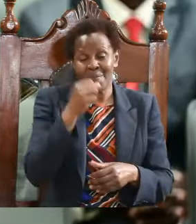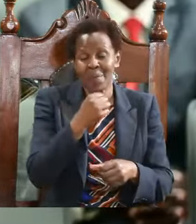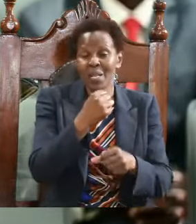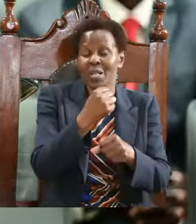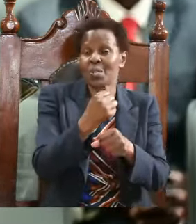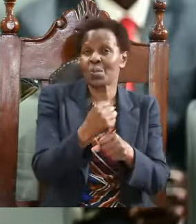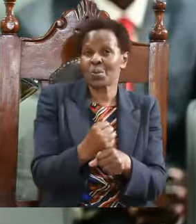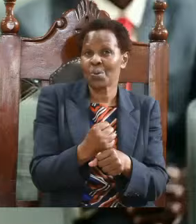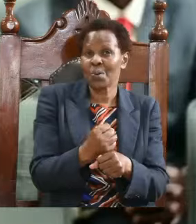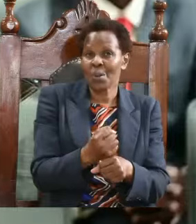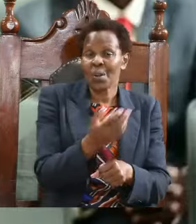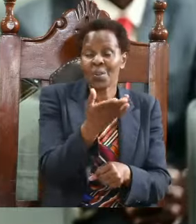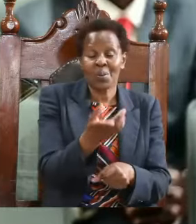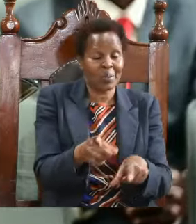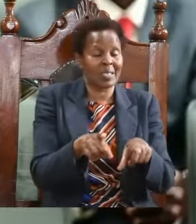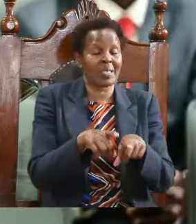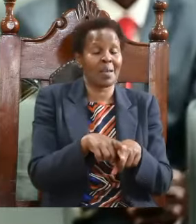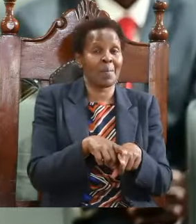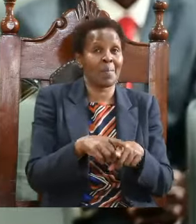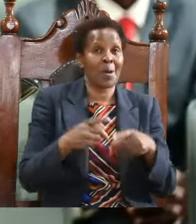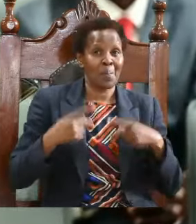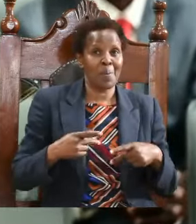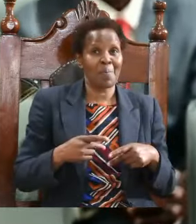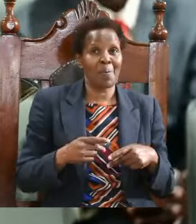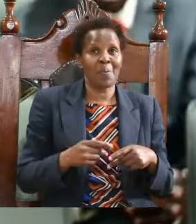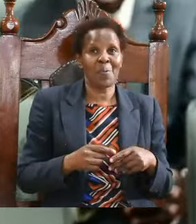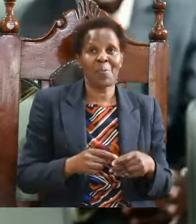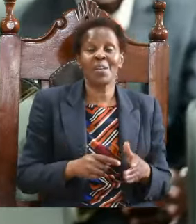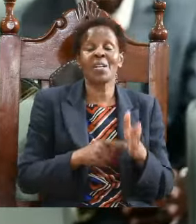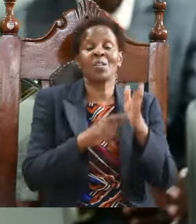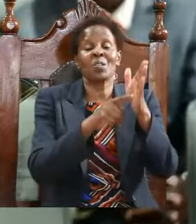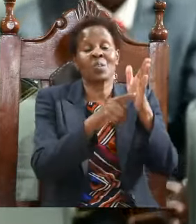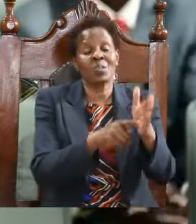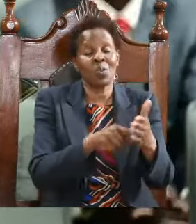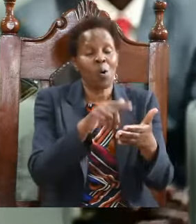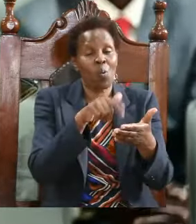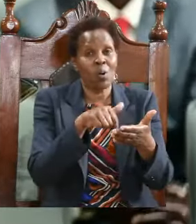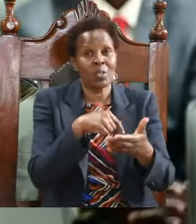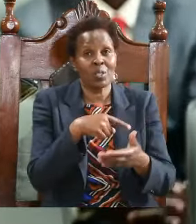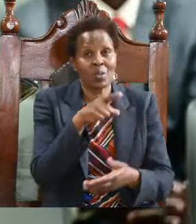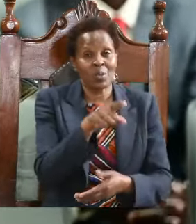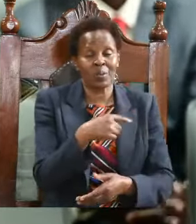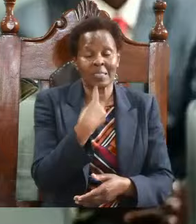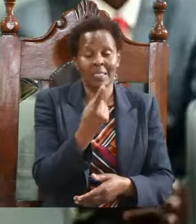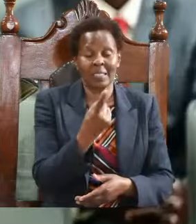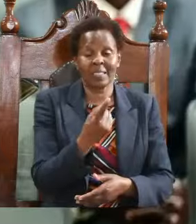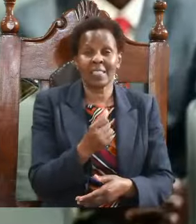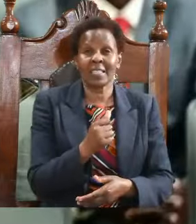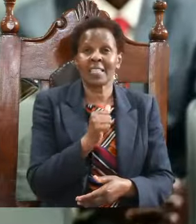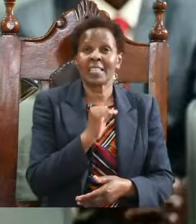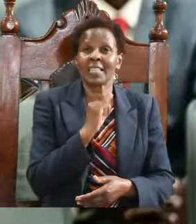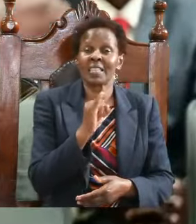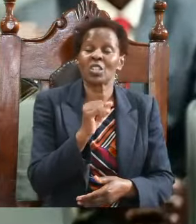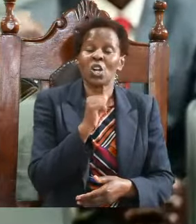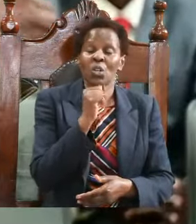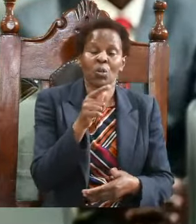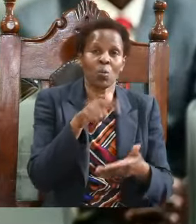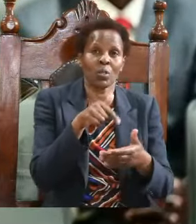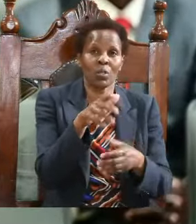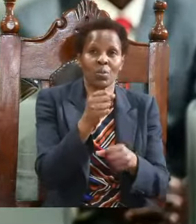Ukirio jiongeo na wani yoku wane kuwane andu. Ulea uga katigua wekaga. You launched this